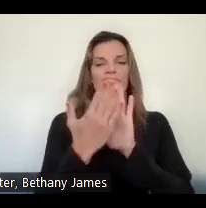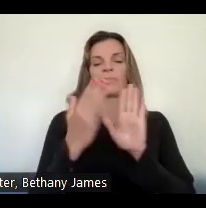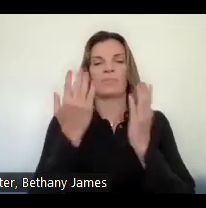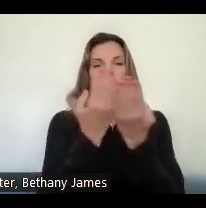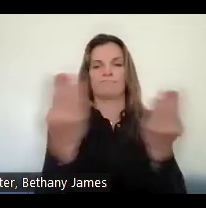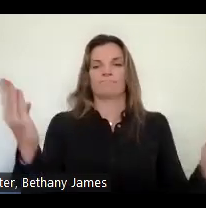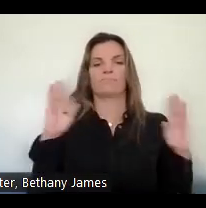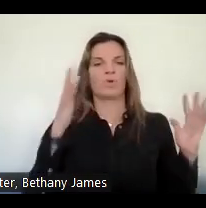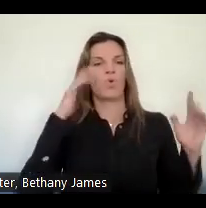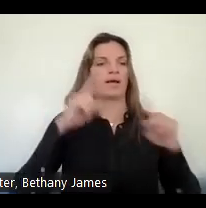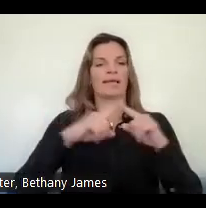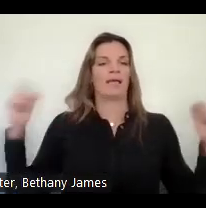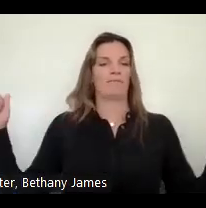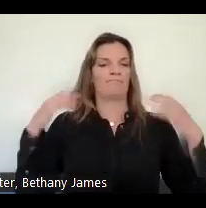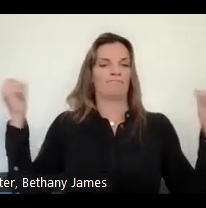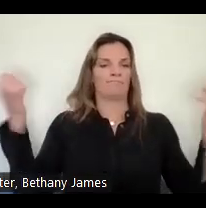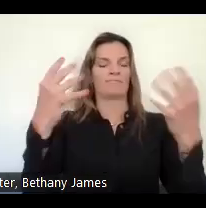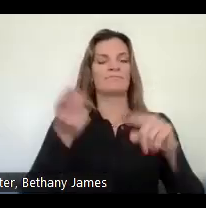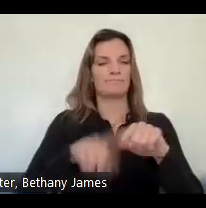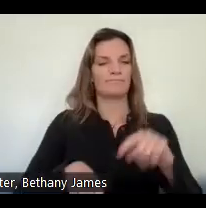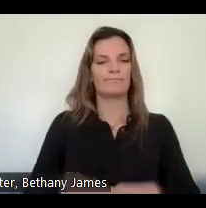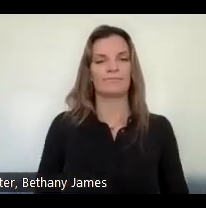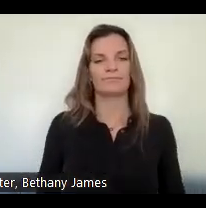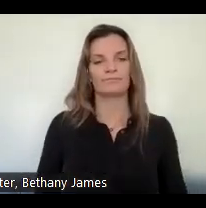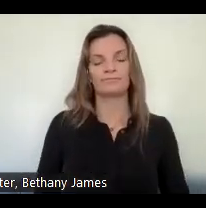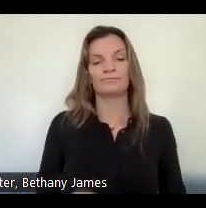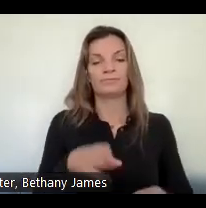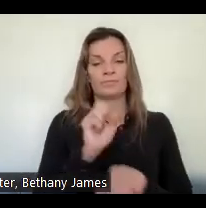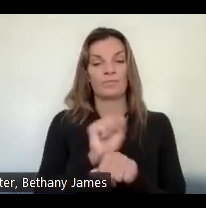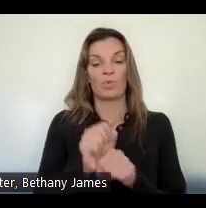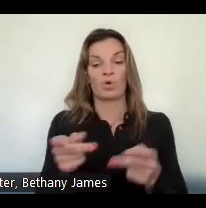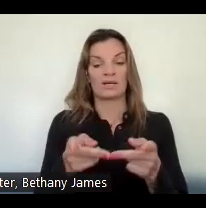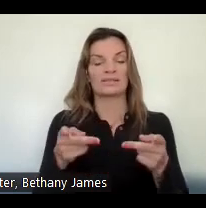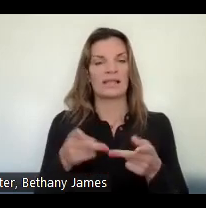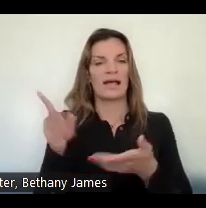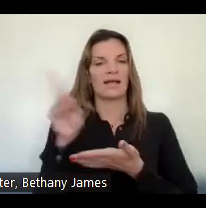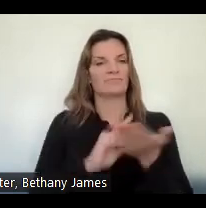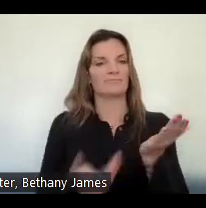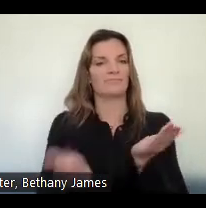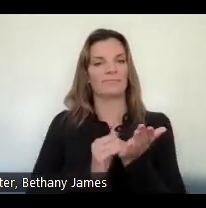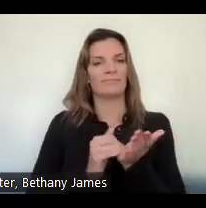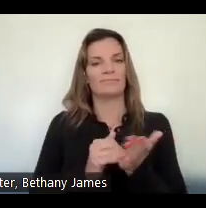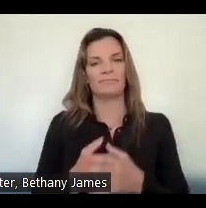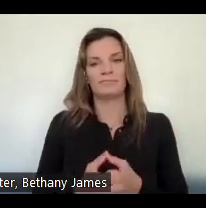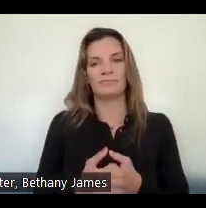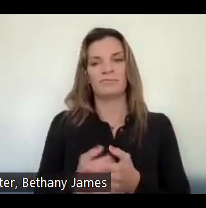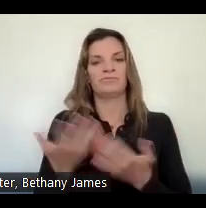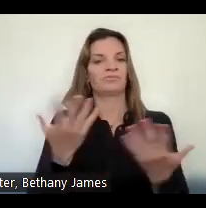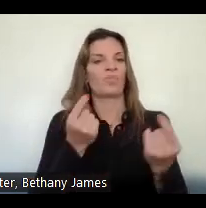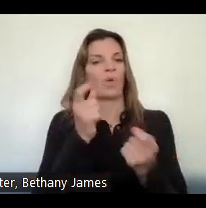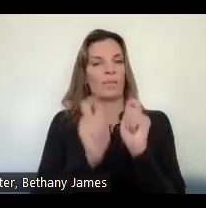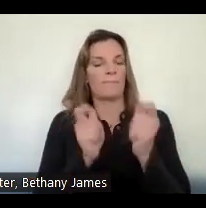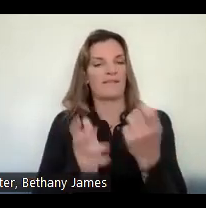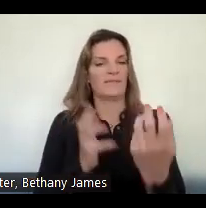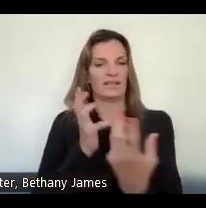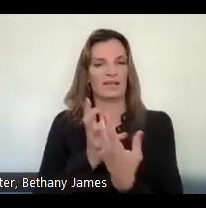or workspace for that employee. And then again, looking at worksite redesign to see if we need to make some modifications